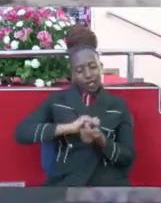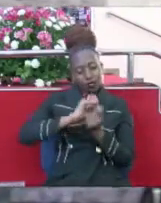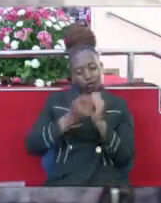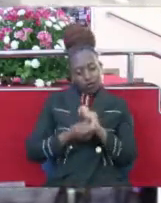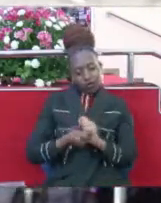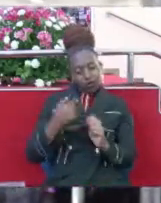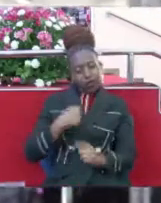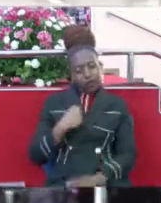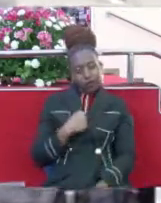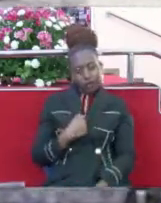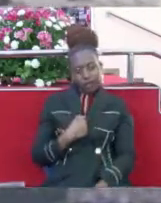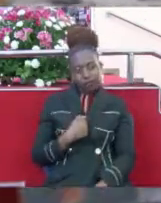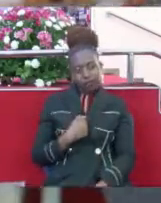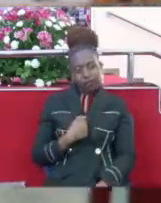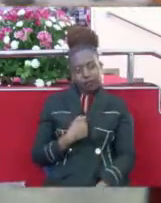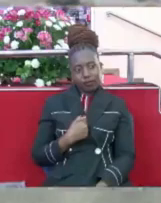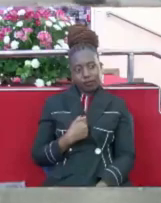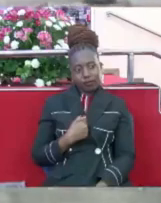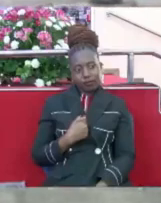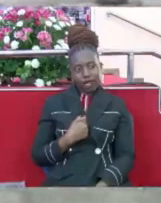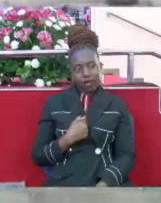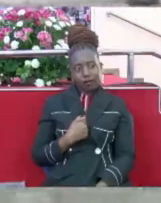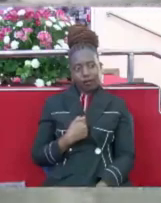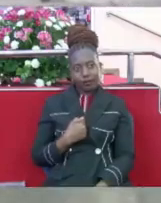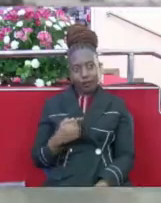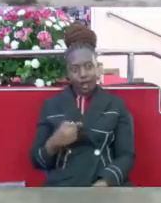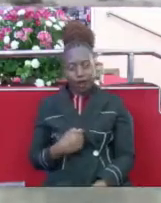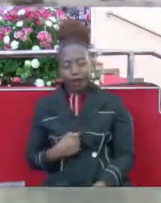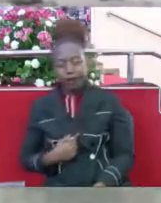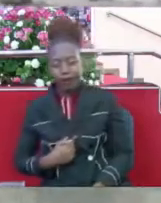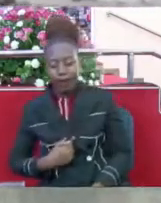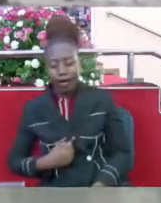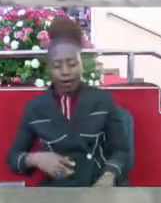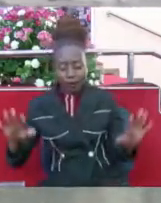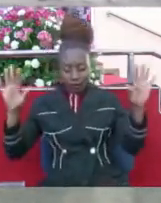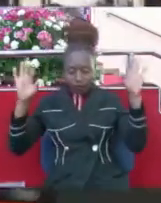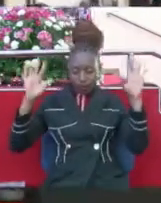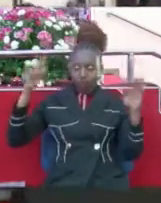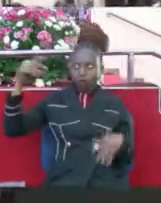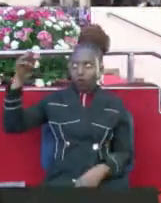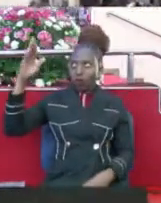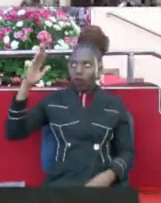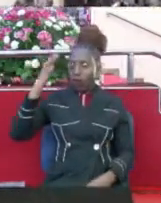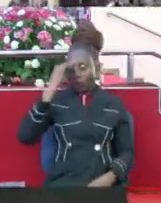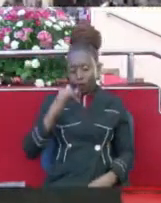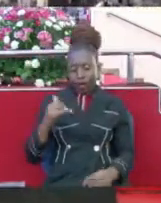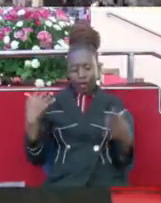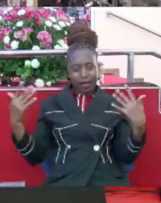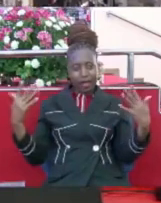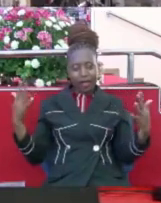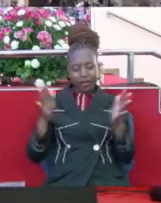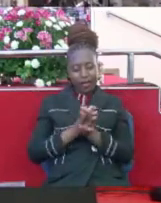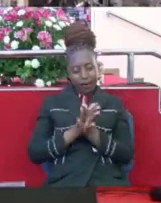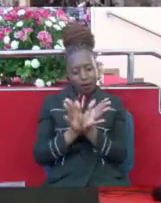Bwana ageuze maisha. I am running to him because his hands are open wide. Nakimbia kwake kwa sababu mikono yake ameipanua. And I know that he can